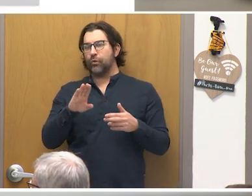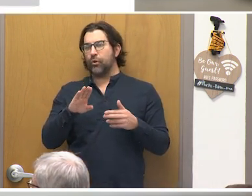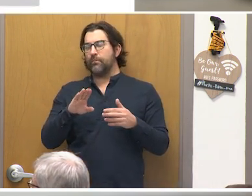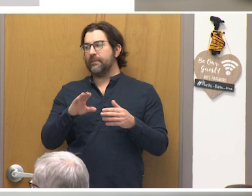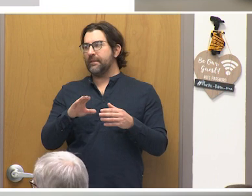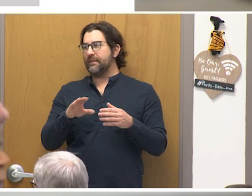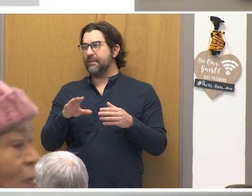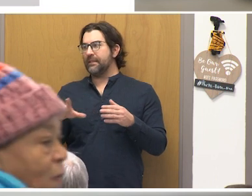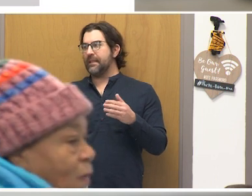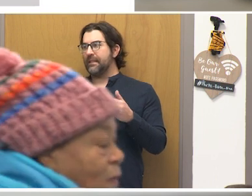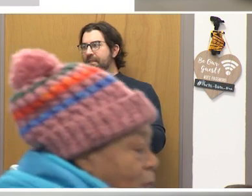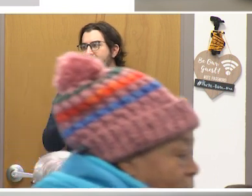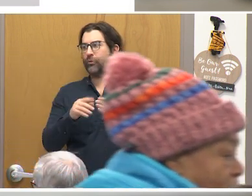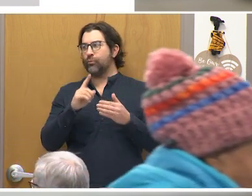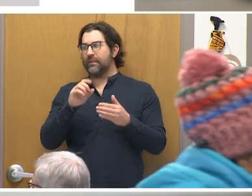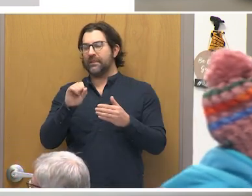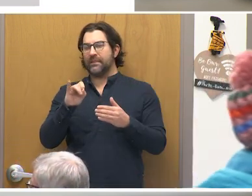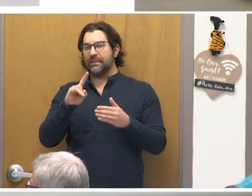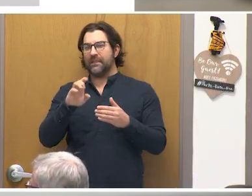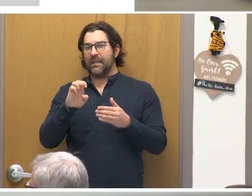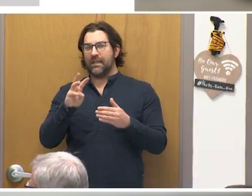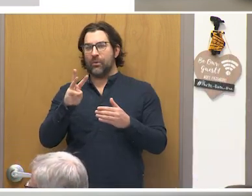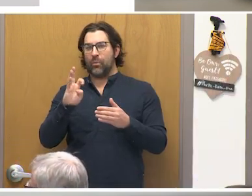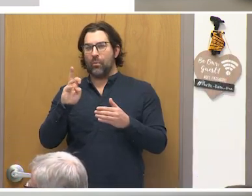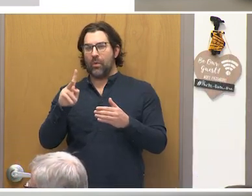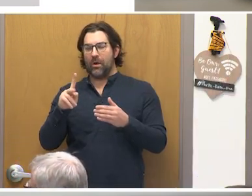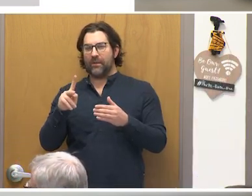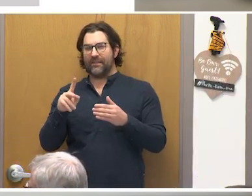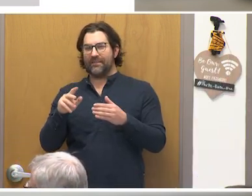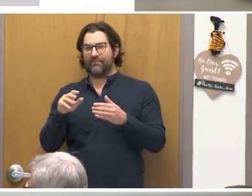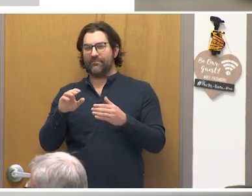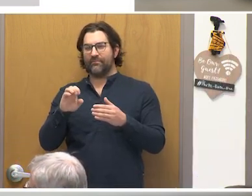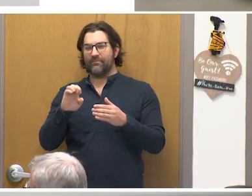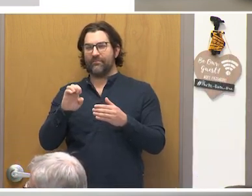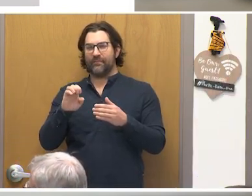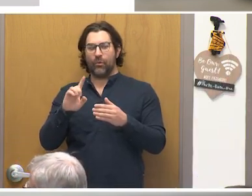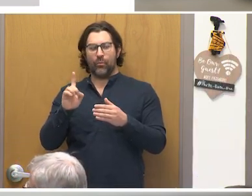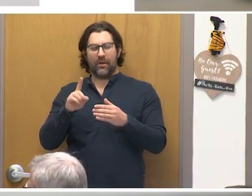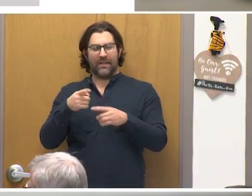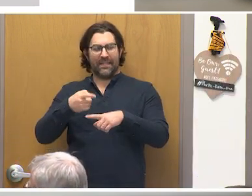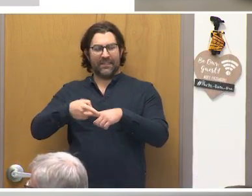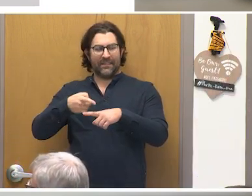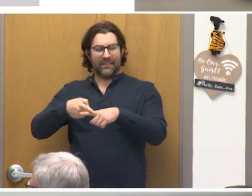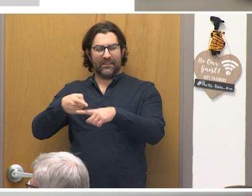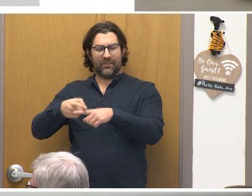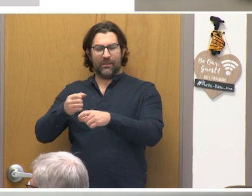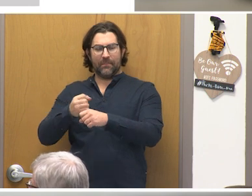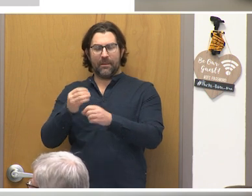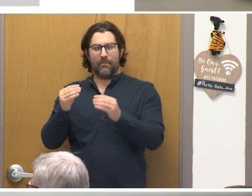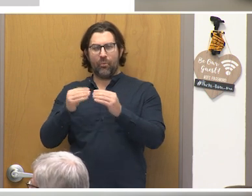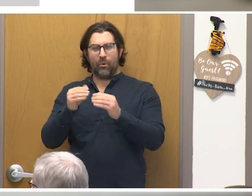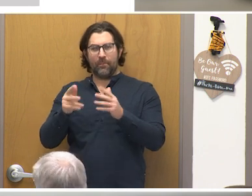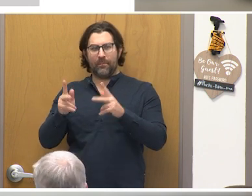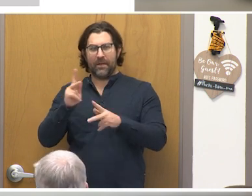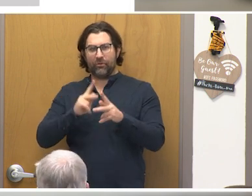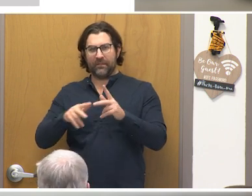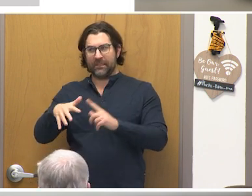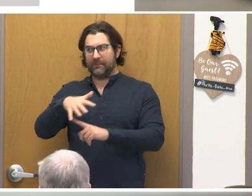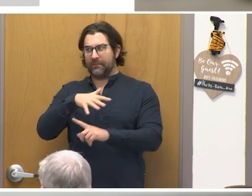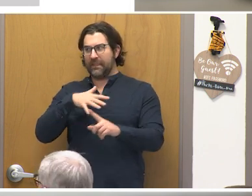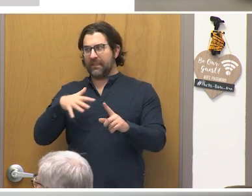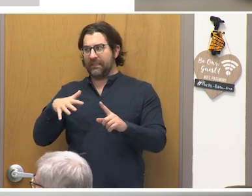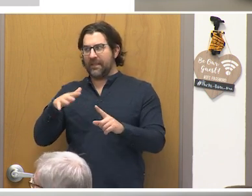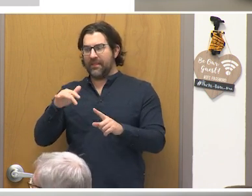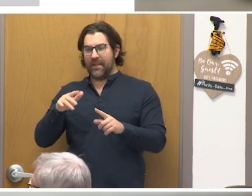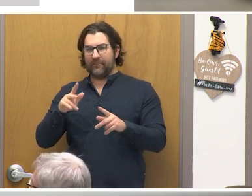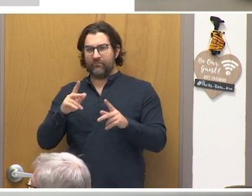which are basically a sidewalk extension that we do mostly at intersections to create more pedestrian space, which shortens